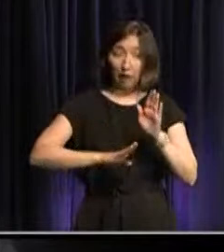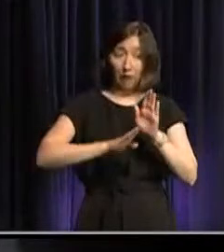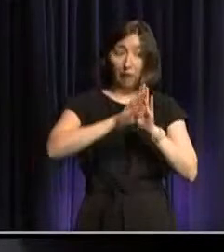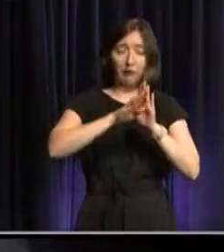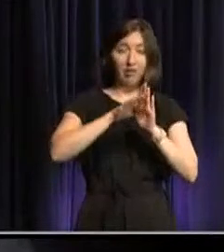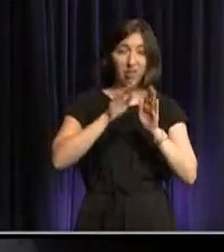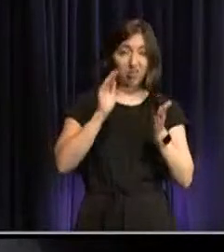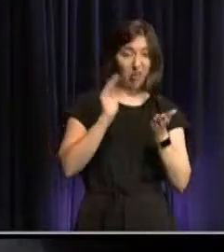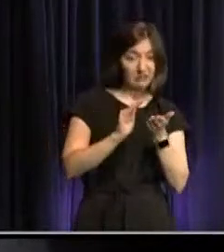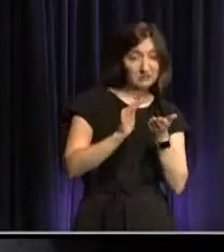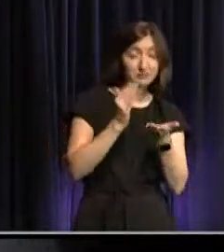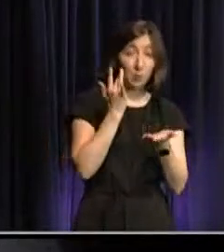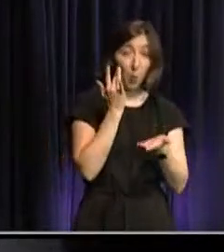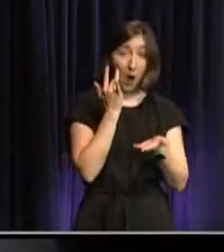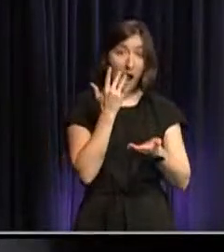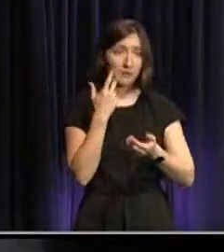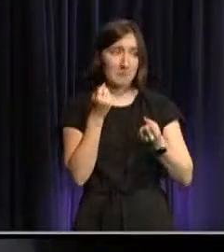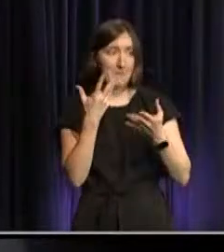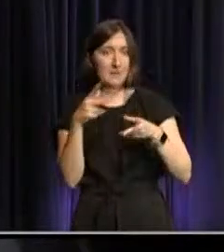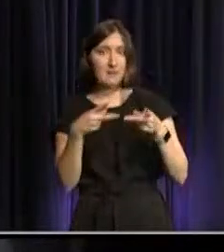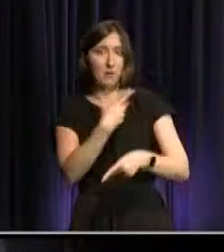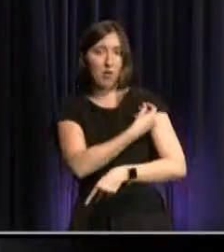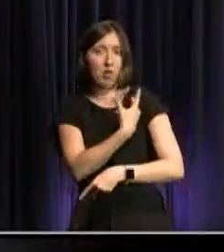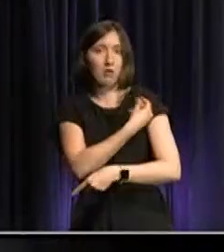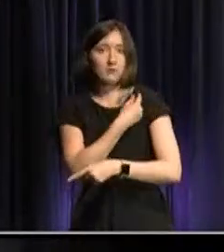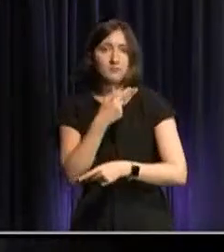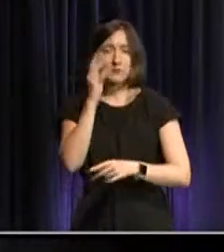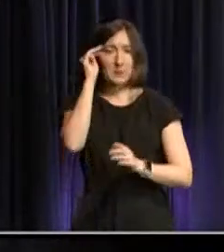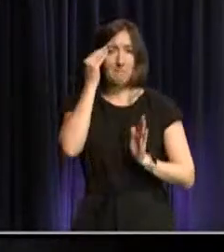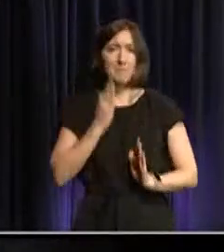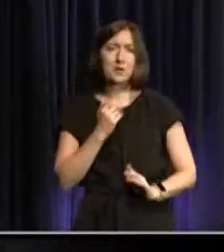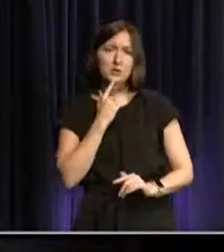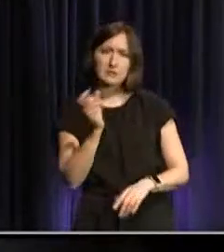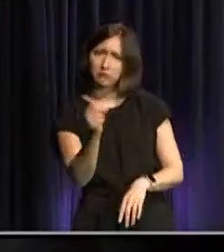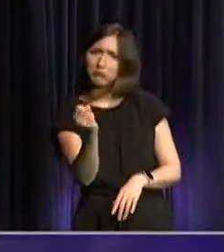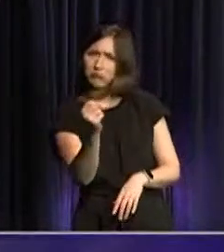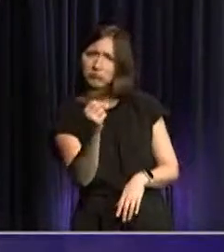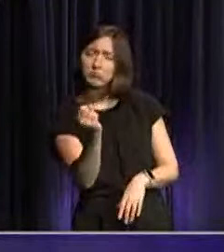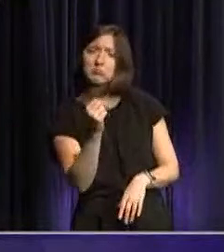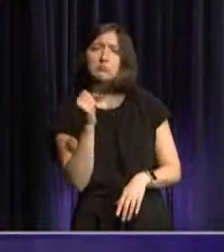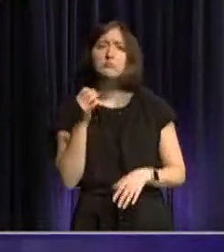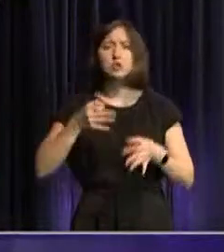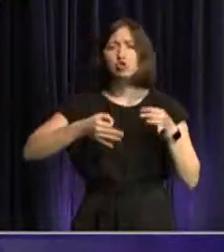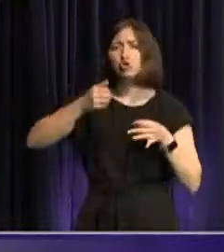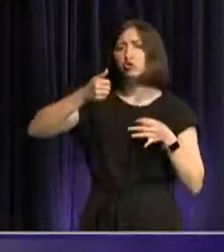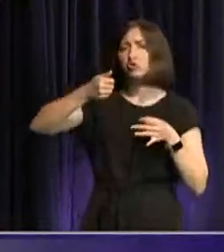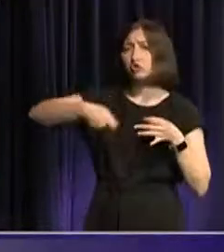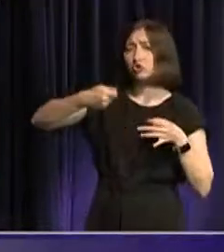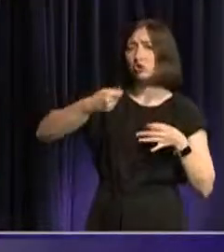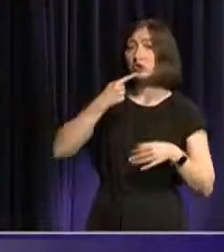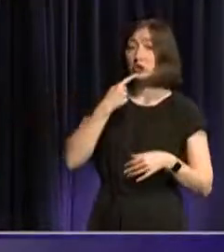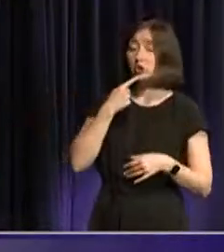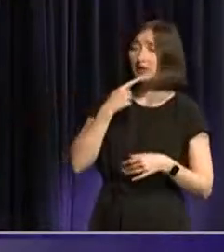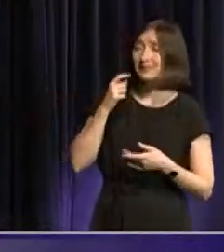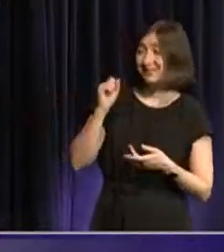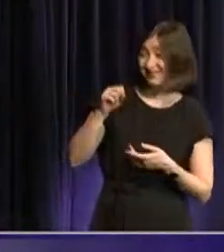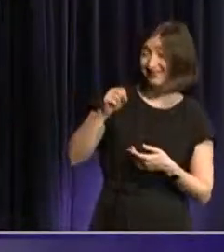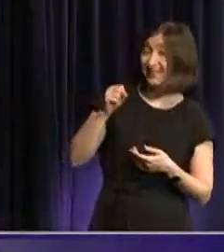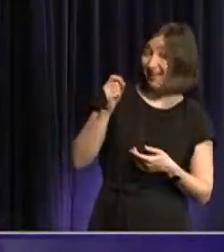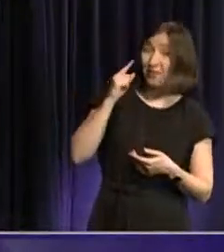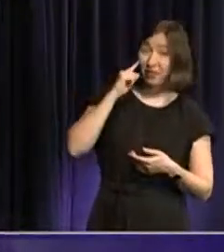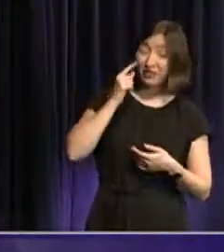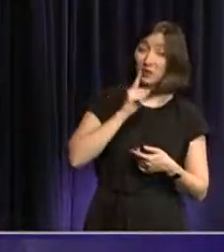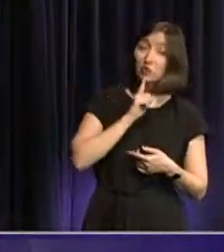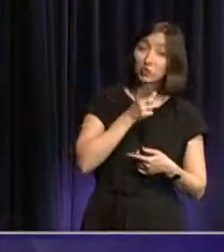Yes. I think that's true. I think, you know, the tool we've got now that we didn't have after the